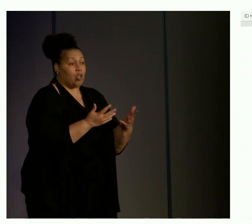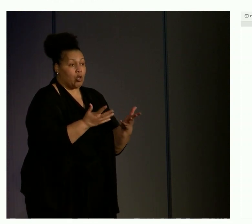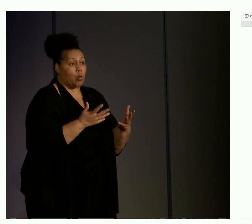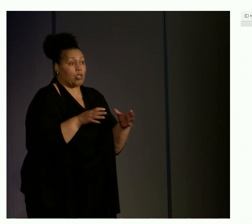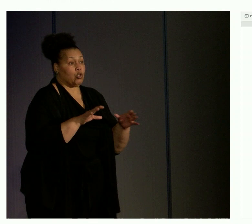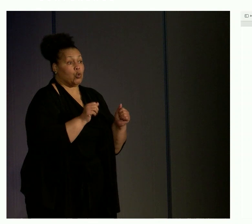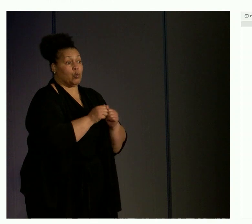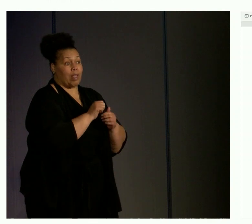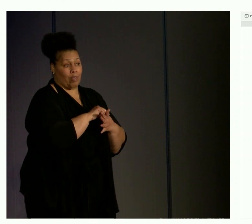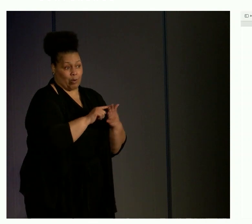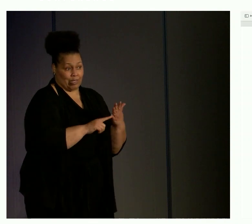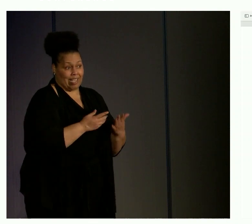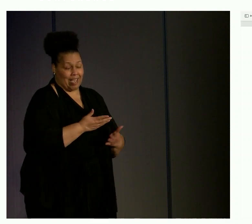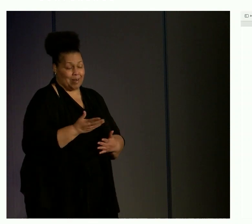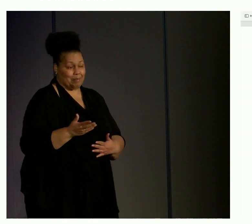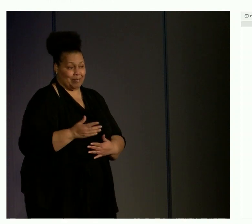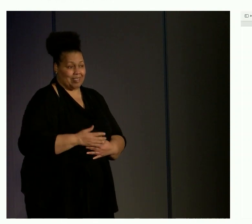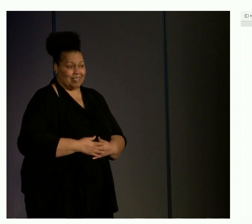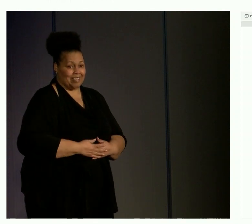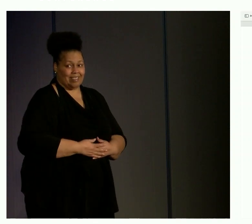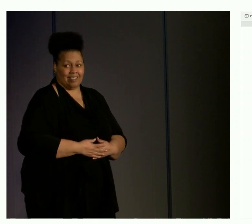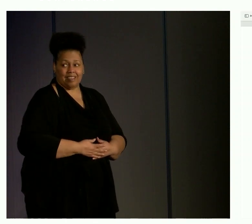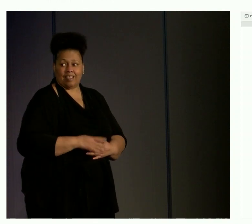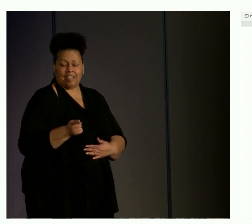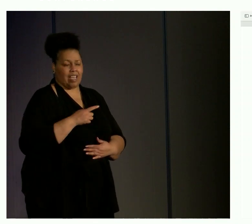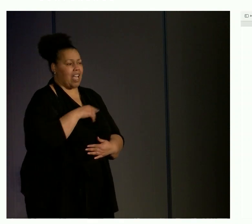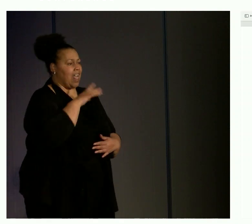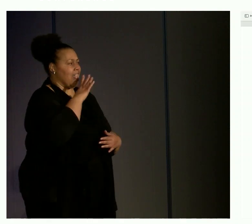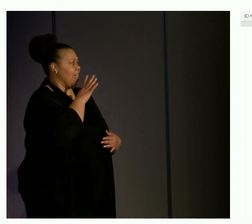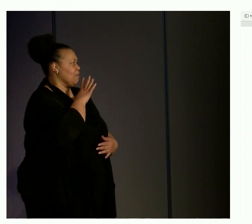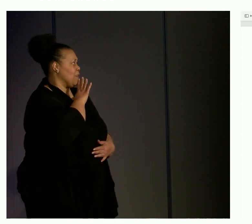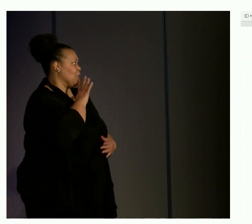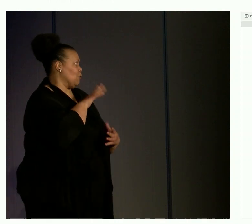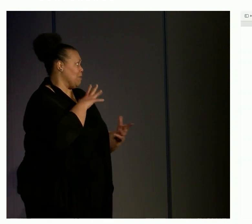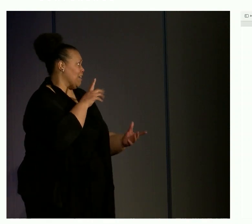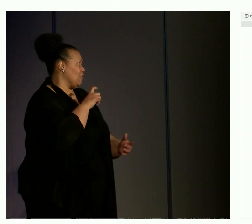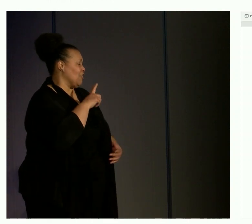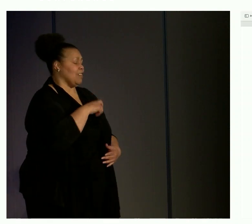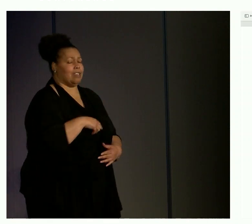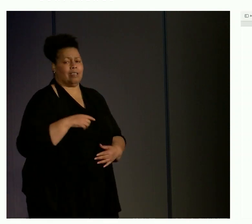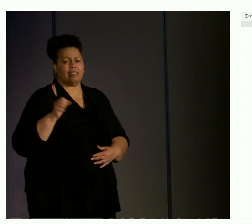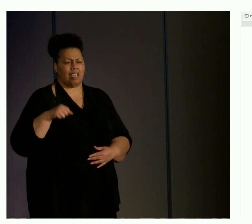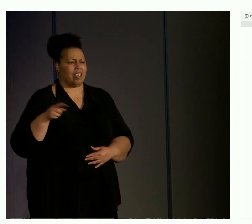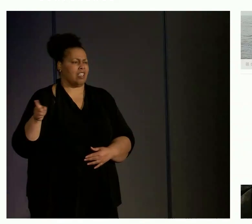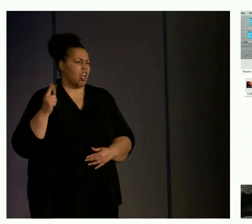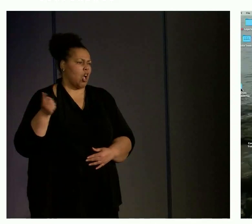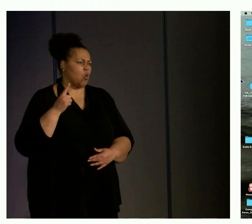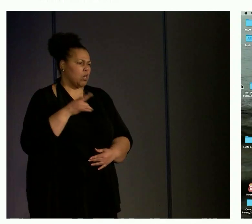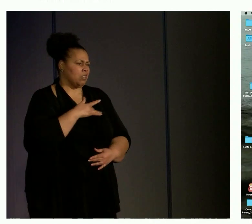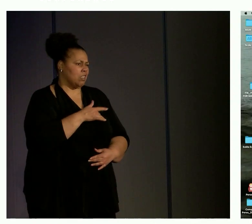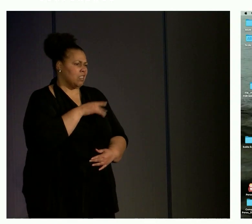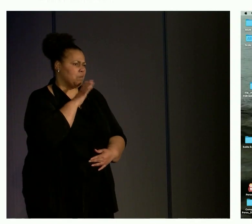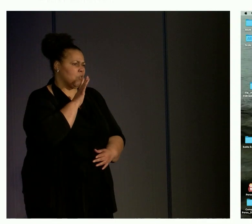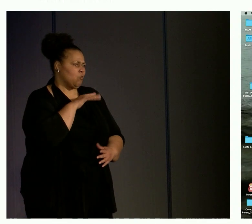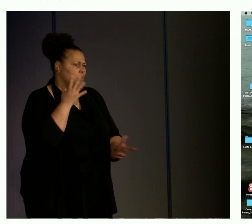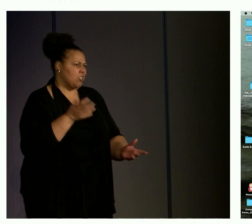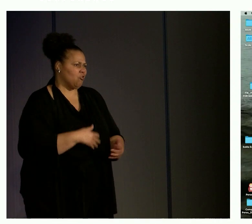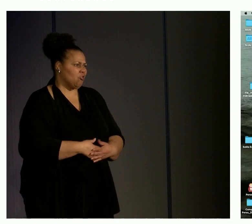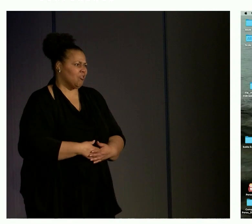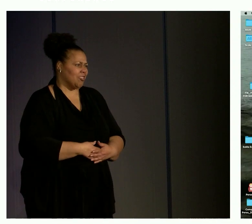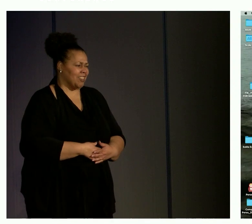those ideas. I speak too much, maybe. Yeah, he's always speaking too much.